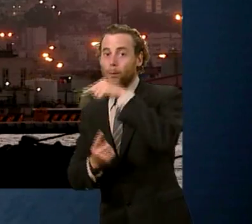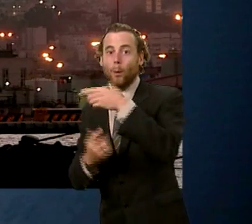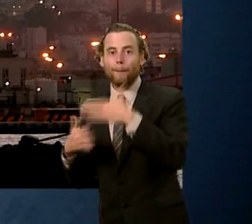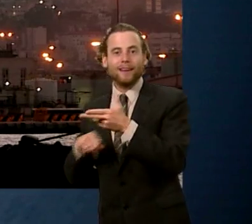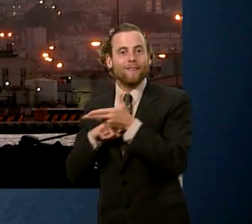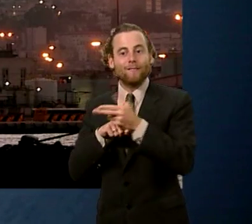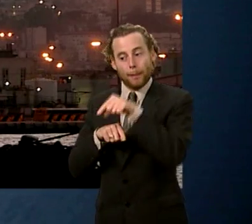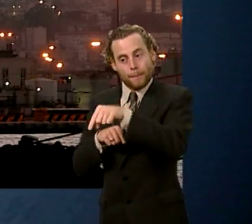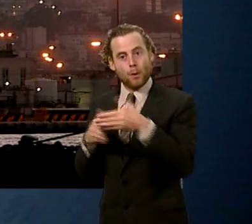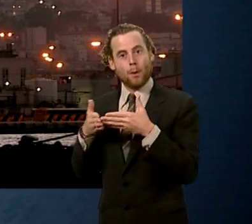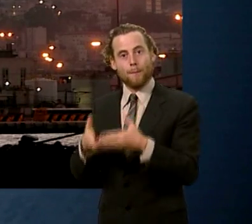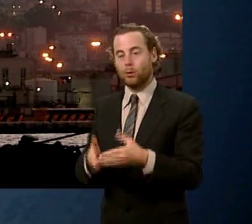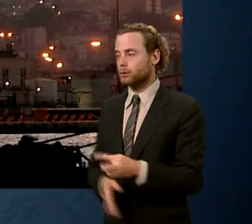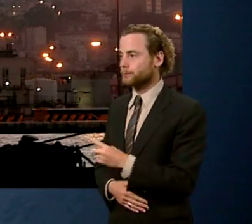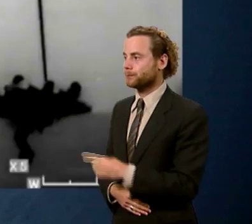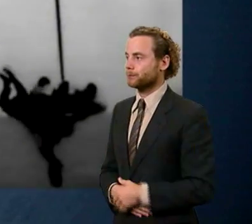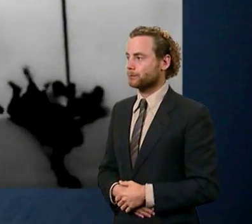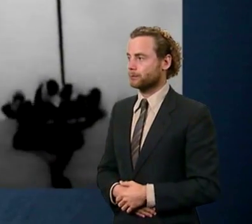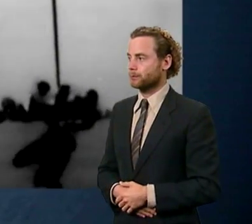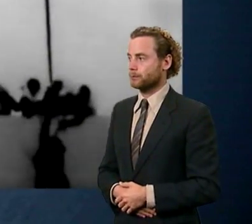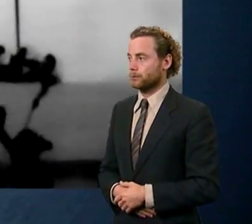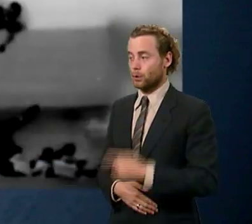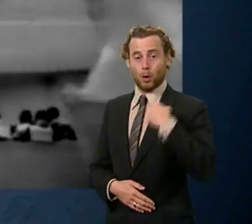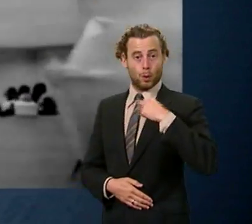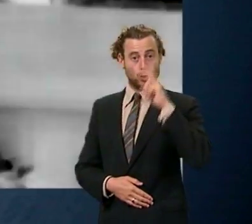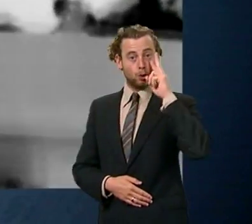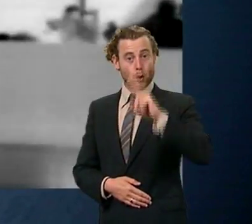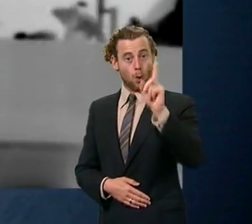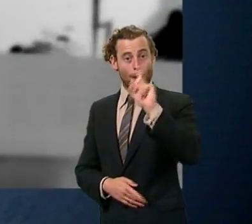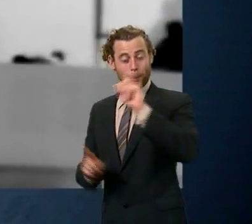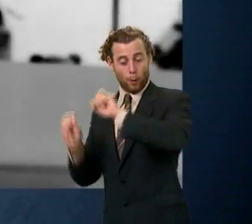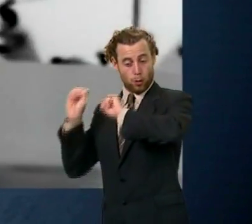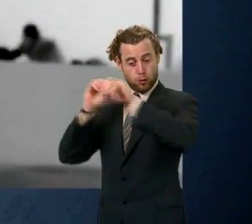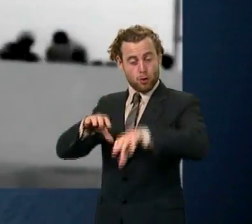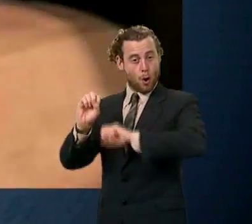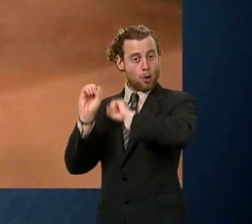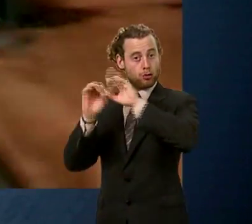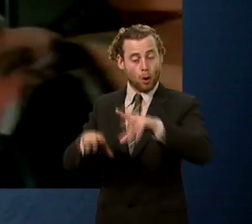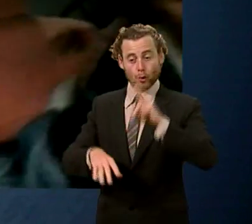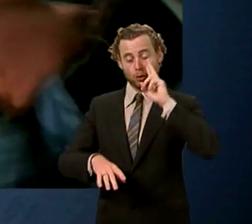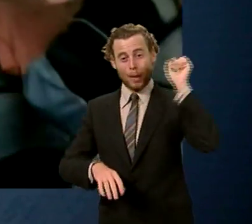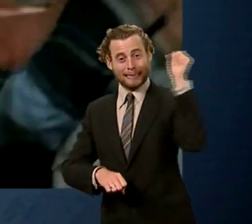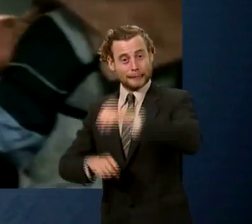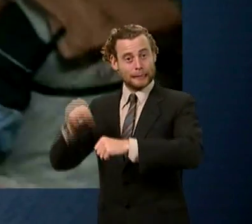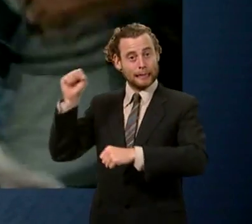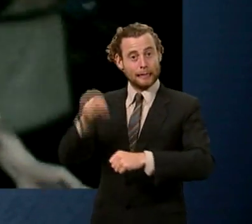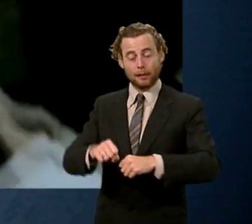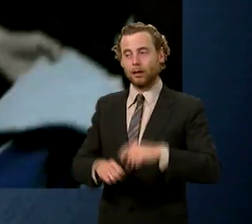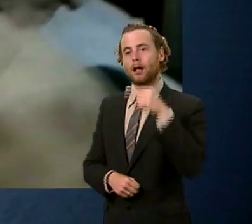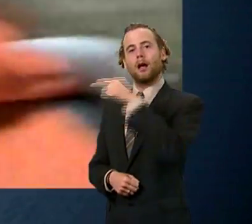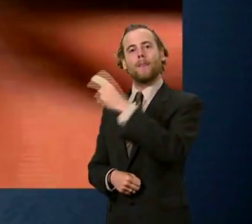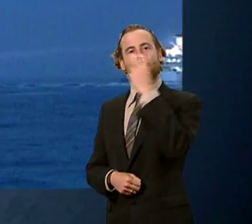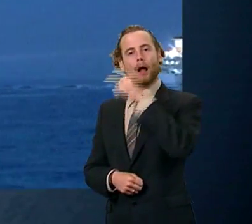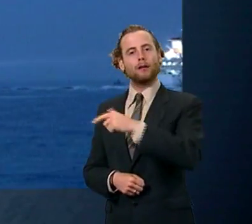of our commandos got taken. We saw people being thrown overboard, or we saw them being hit. 9 Turks died,